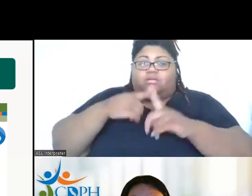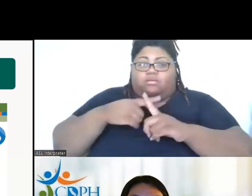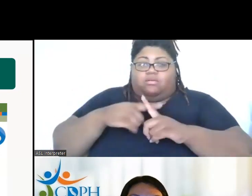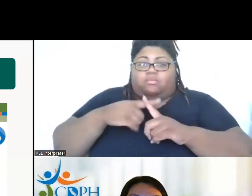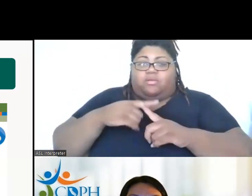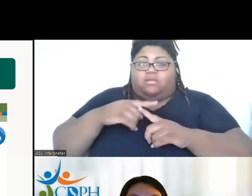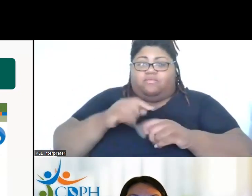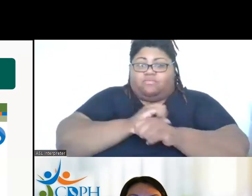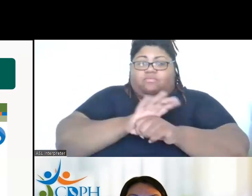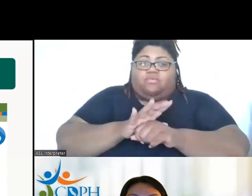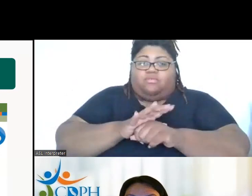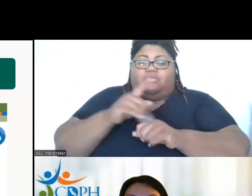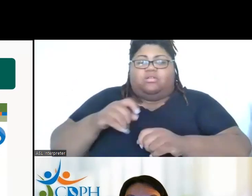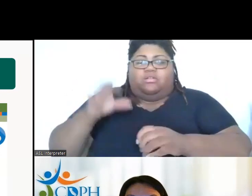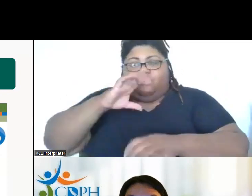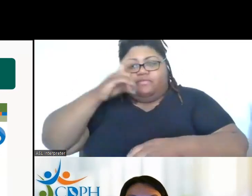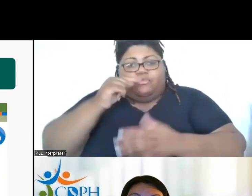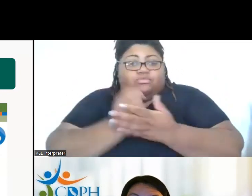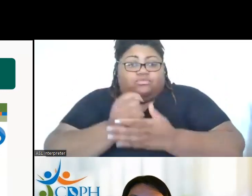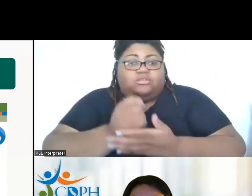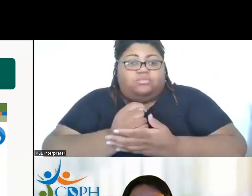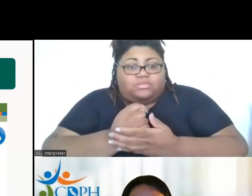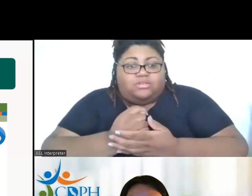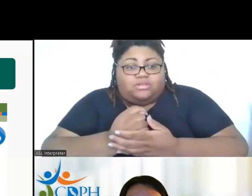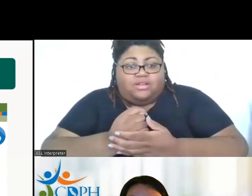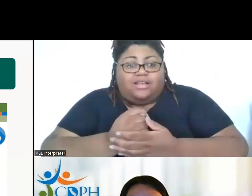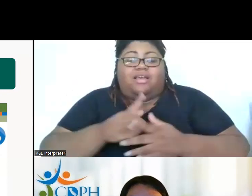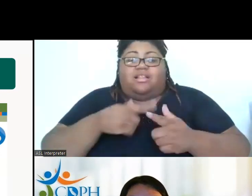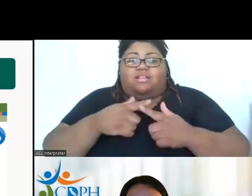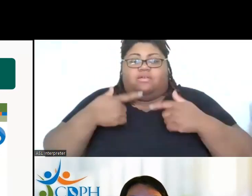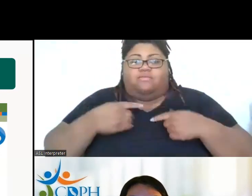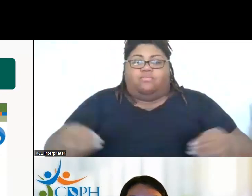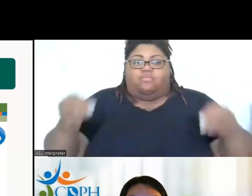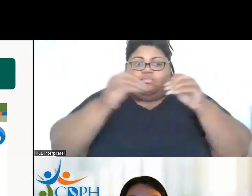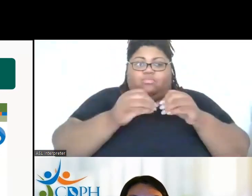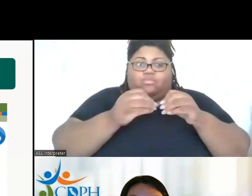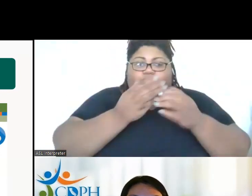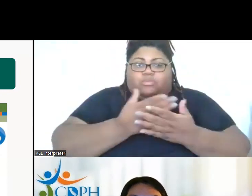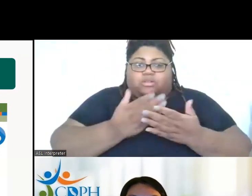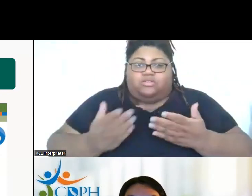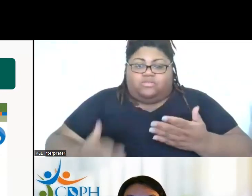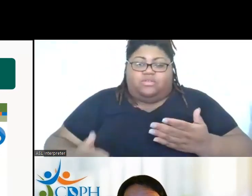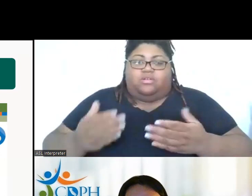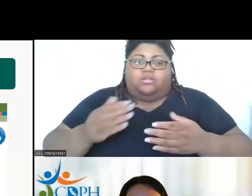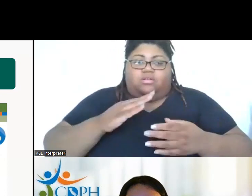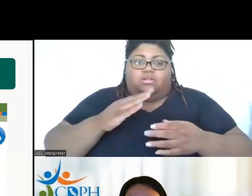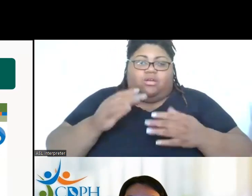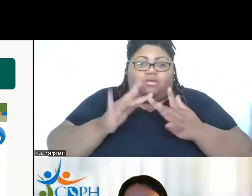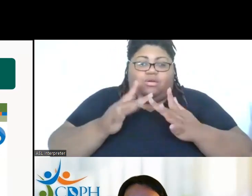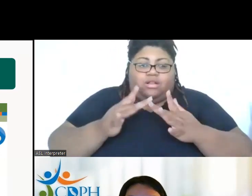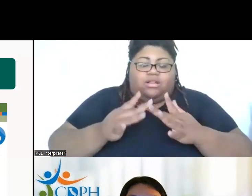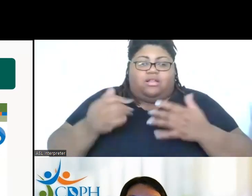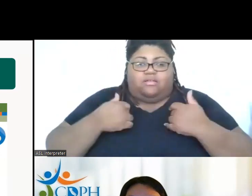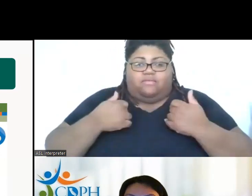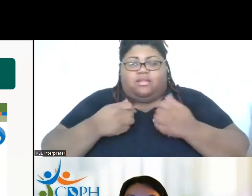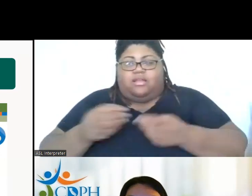treatment. We also have even more materials than what we have posted online, which include talking points, more handouts,